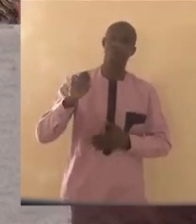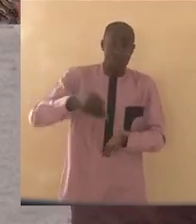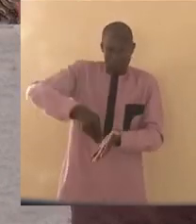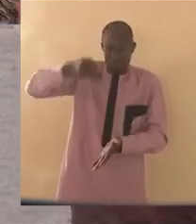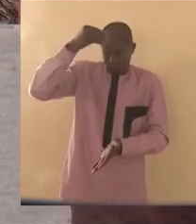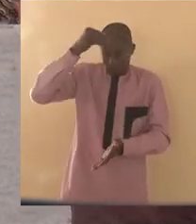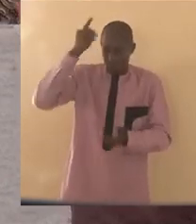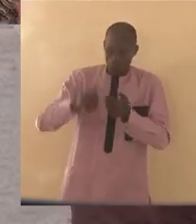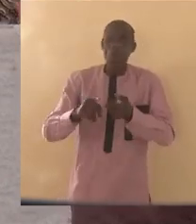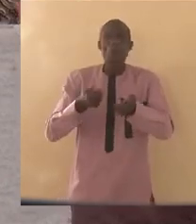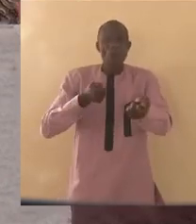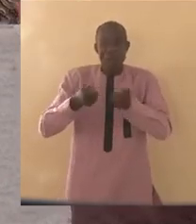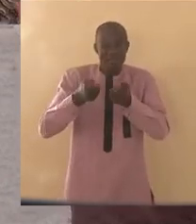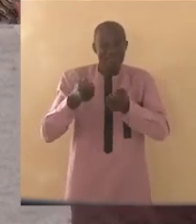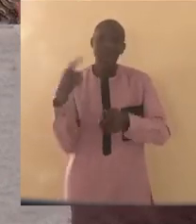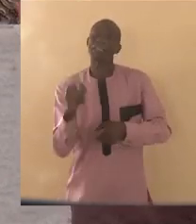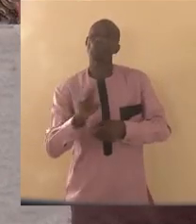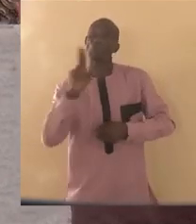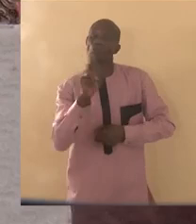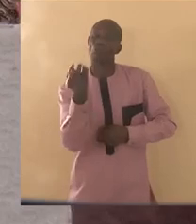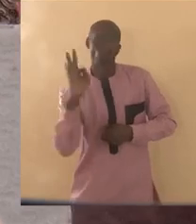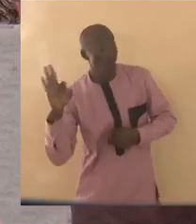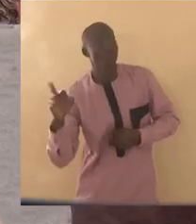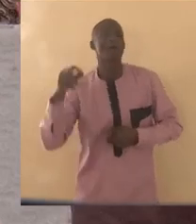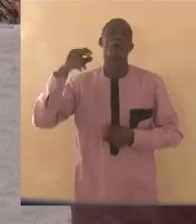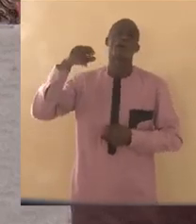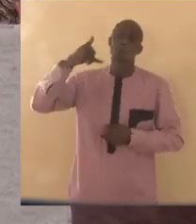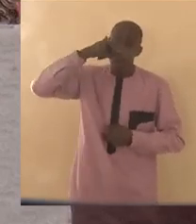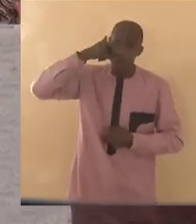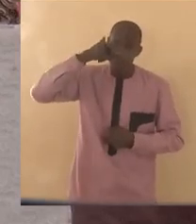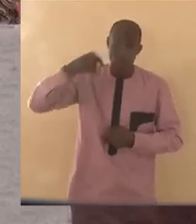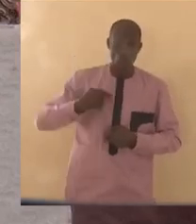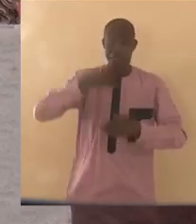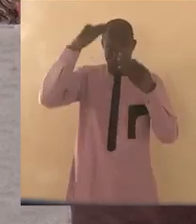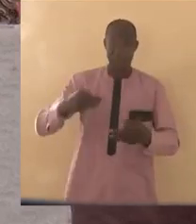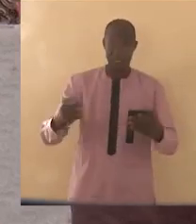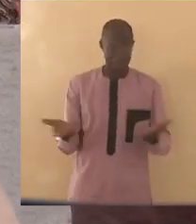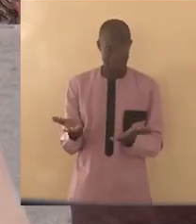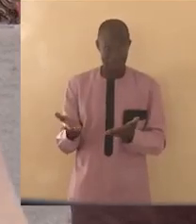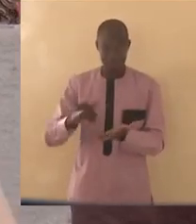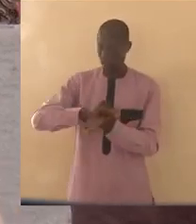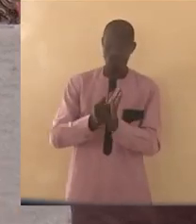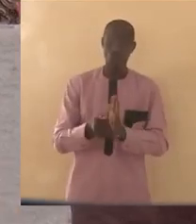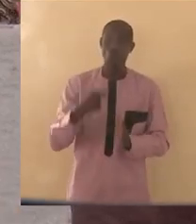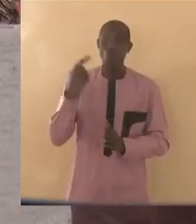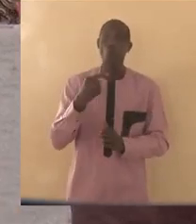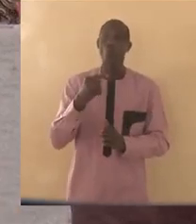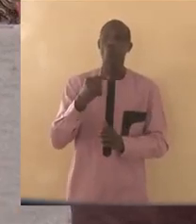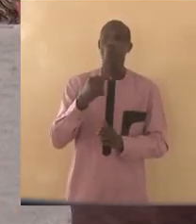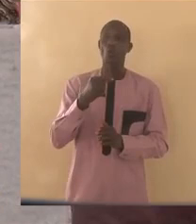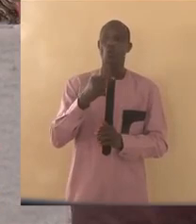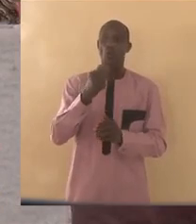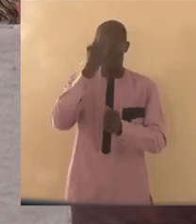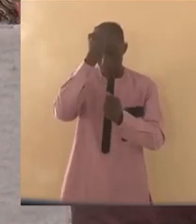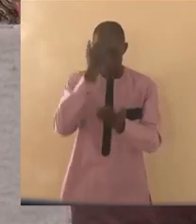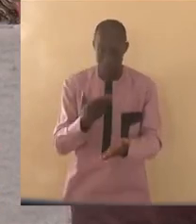So learn to control your use of phone. What did we decide in this chapel for those who are loyal to